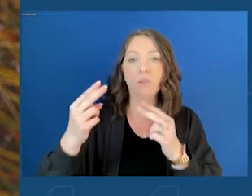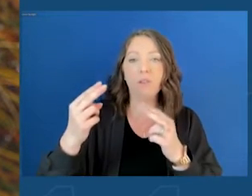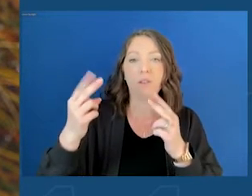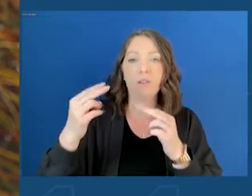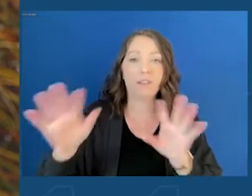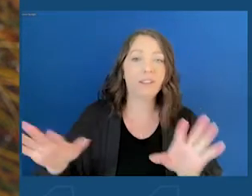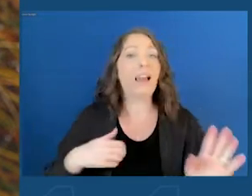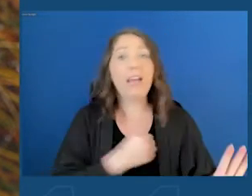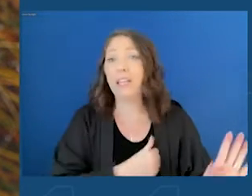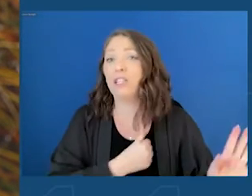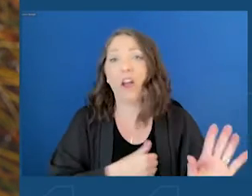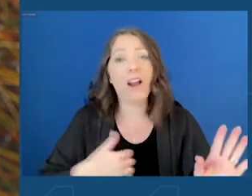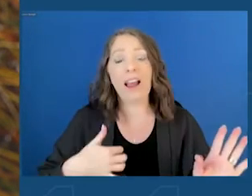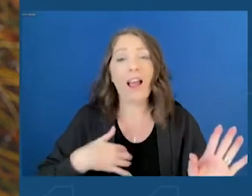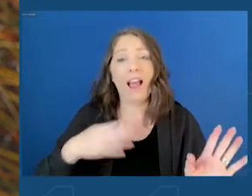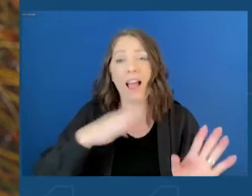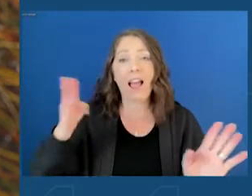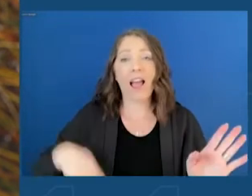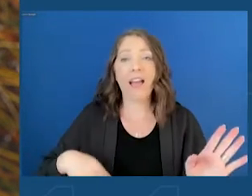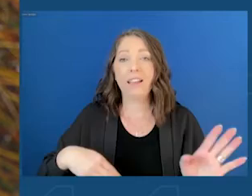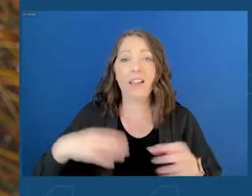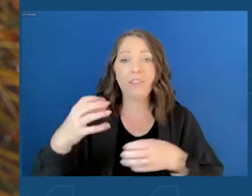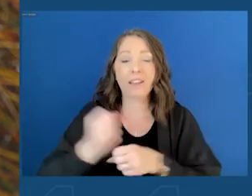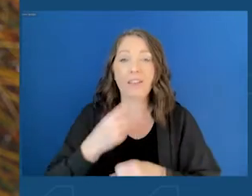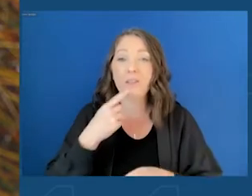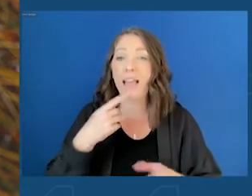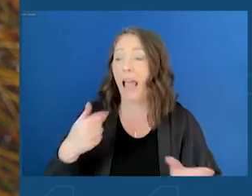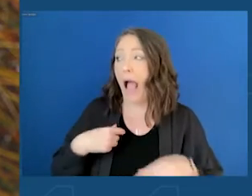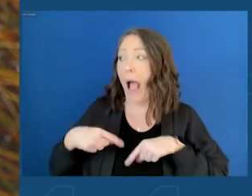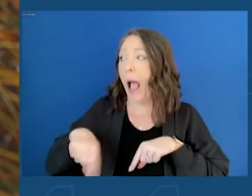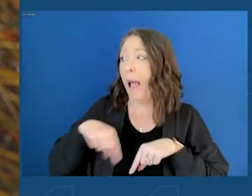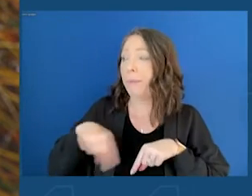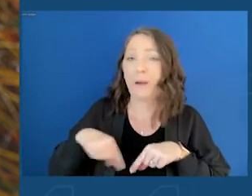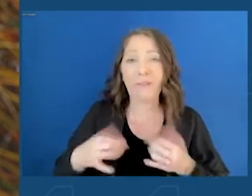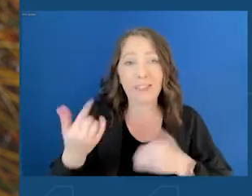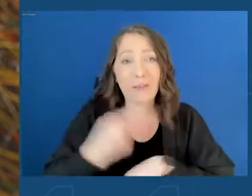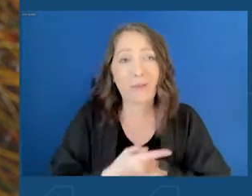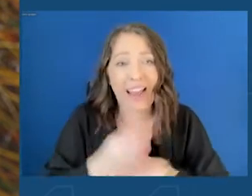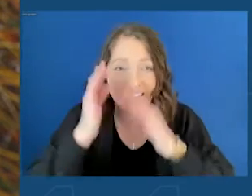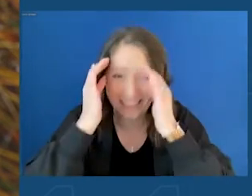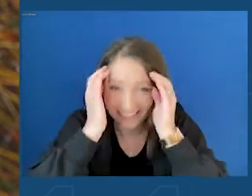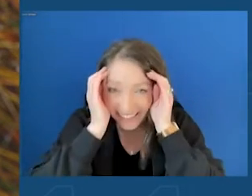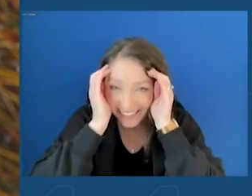sorry guys, I never get to say this, but I'm really nervous today.